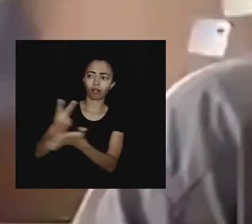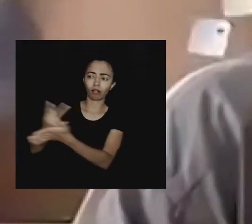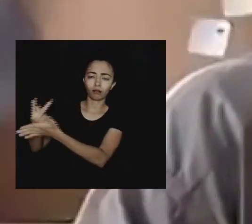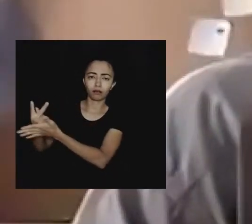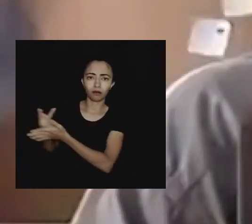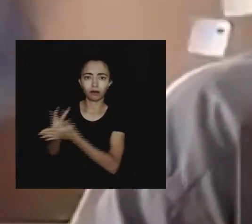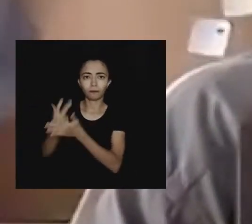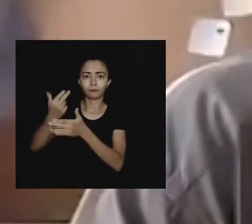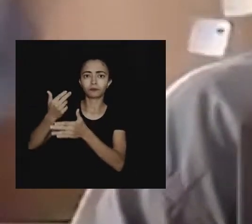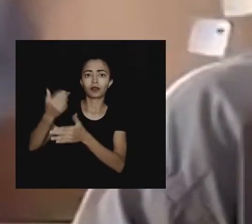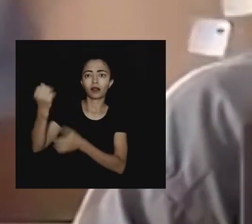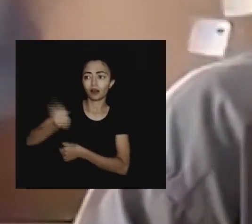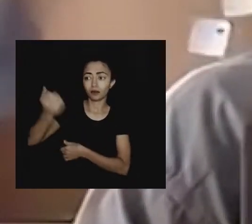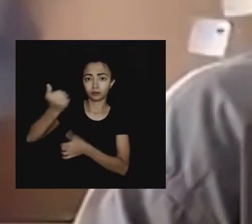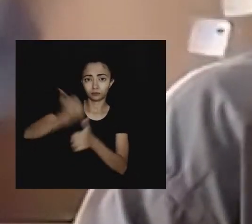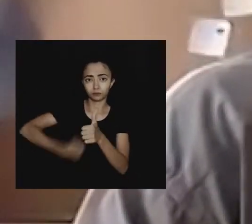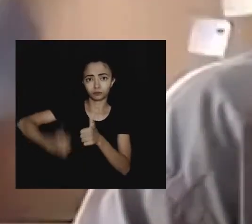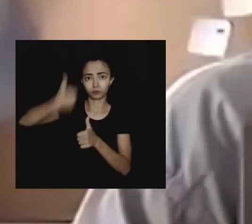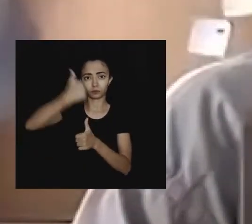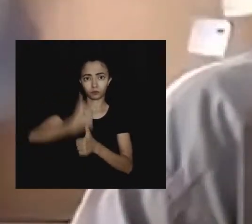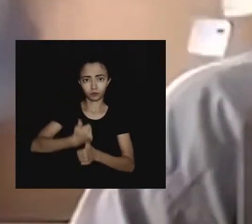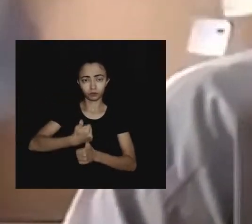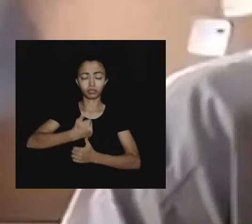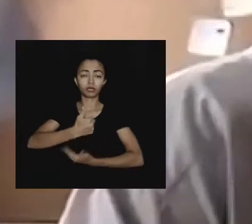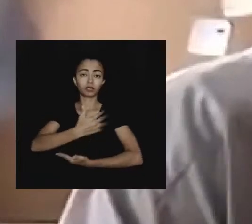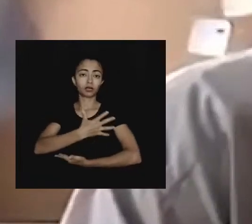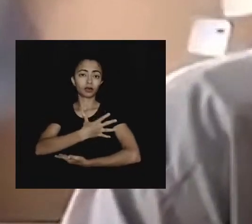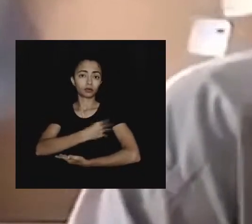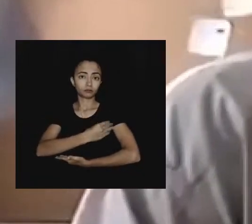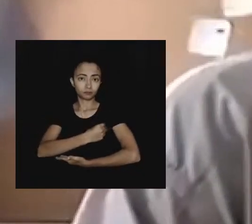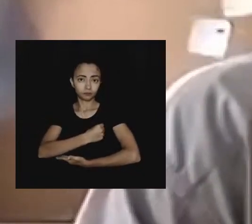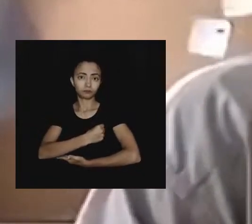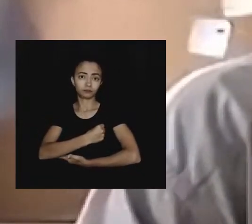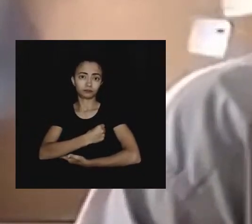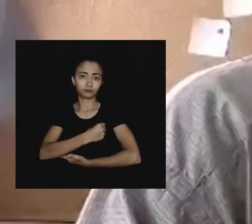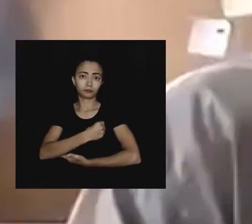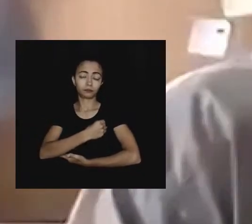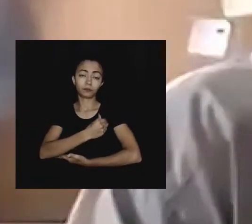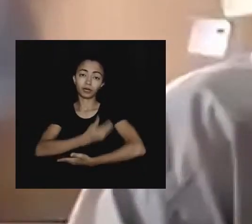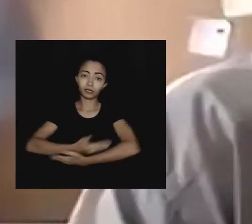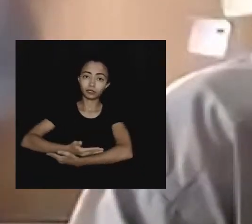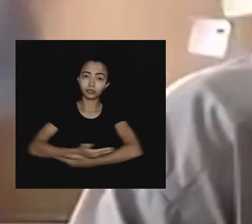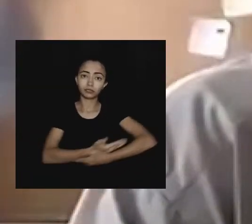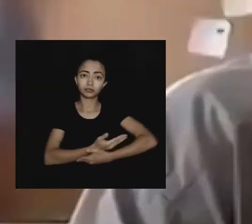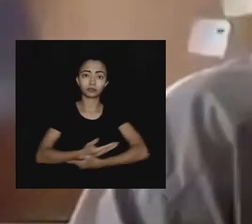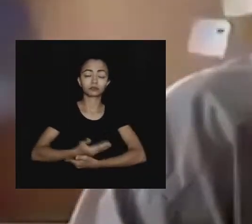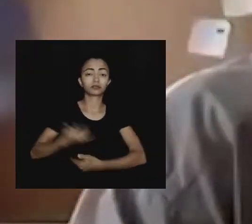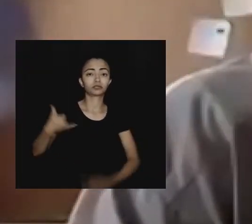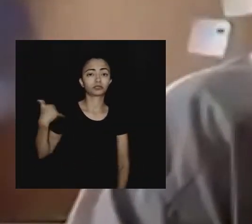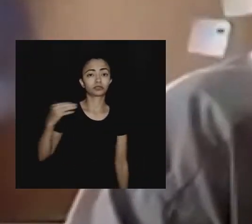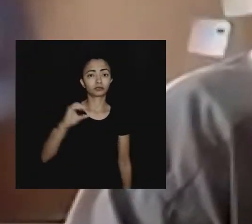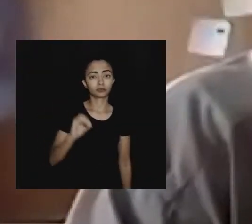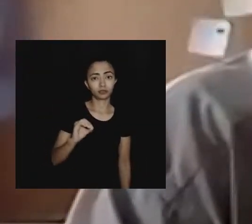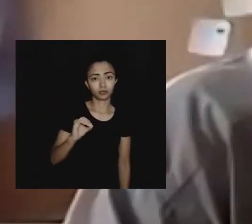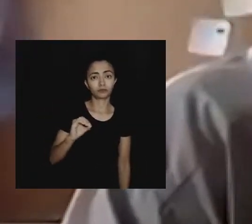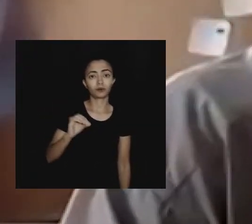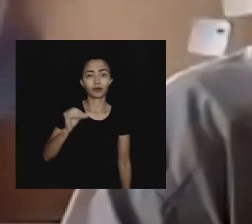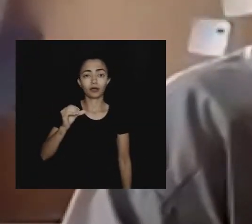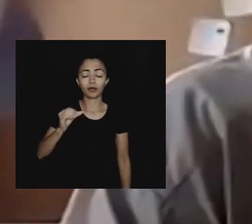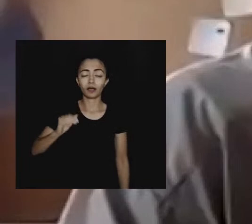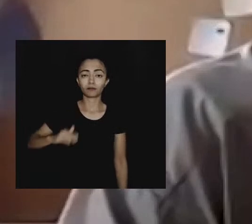substitute breast milk destined for babies from 0 to 36 months of age. May your